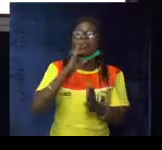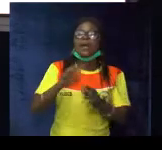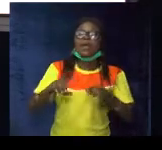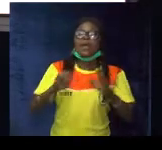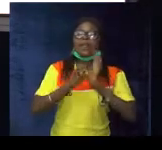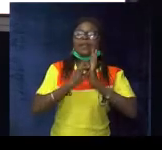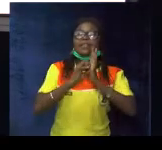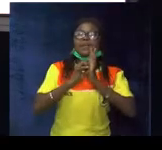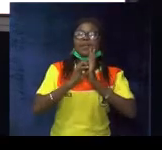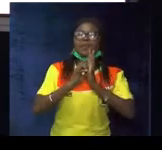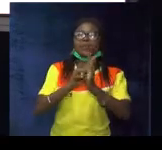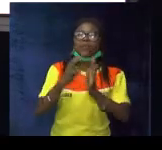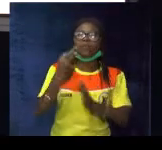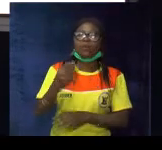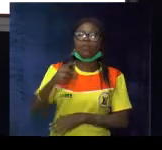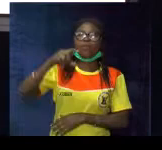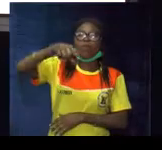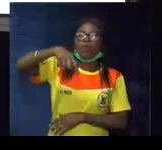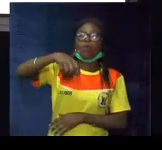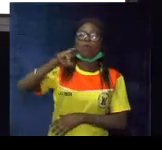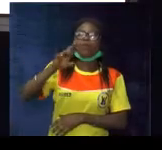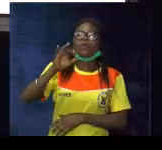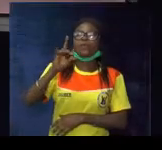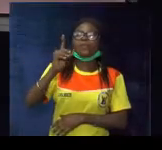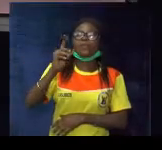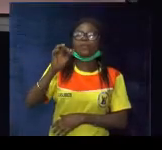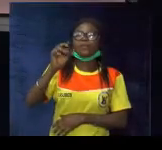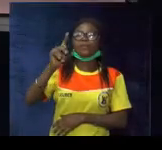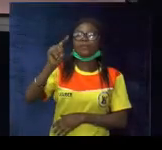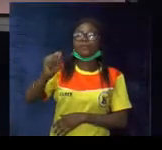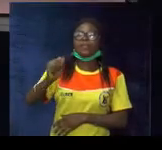are examples of quadrants in real life.